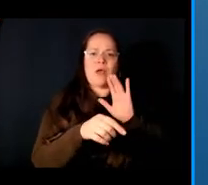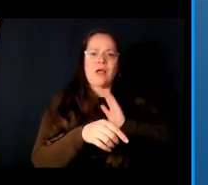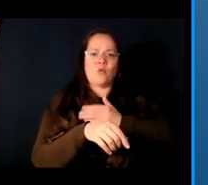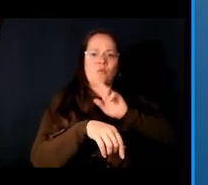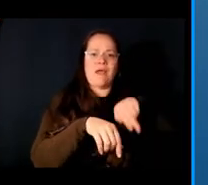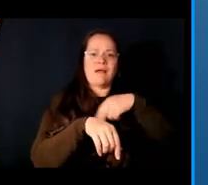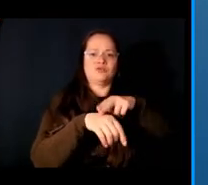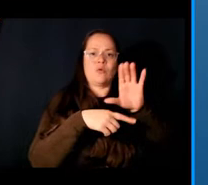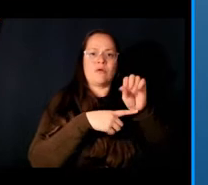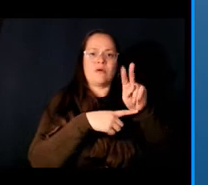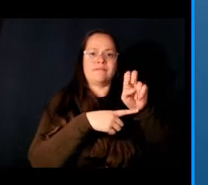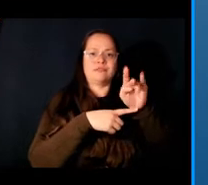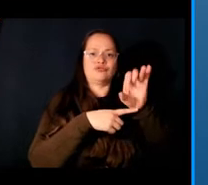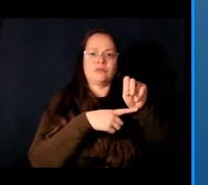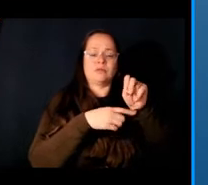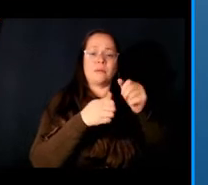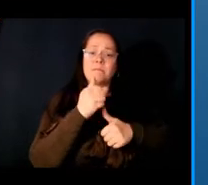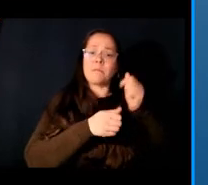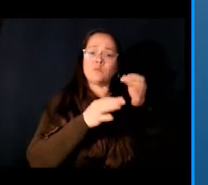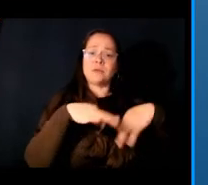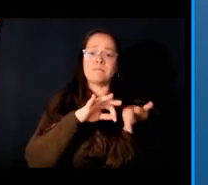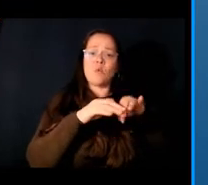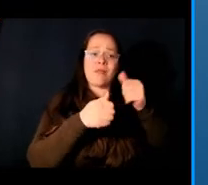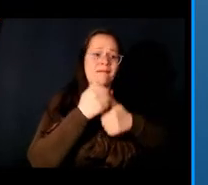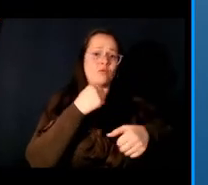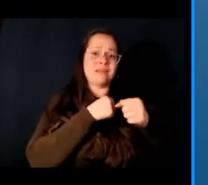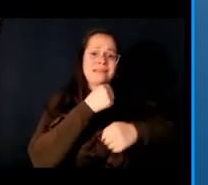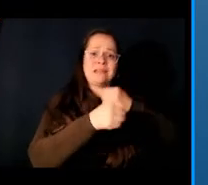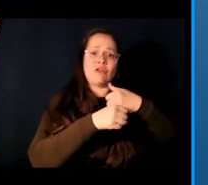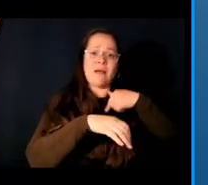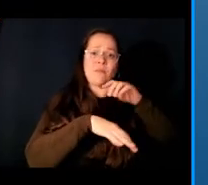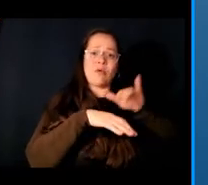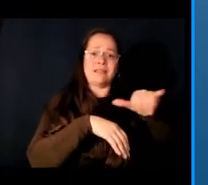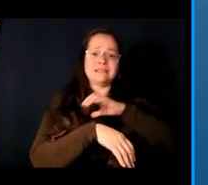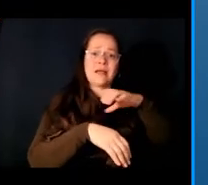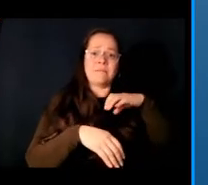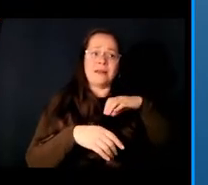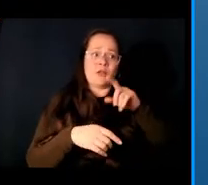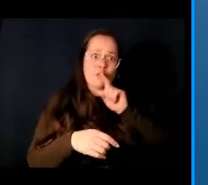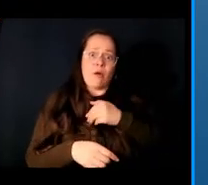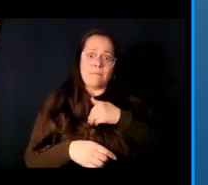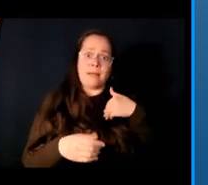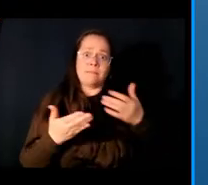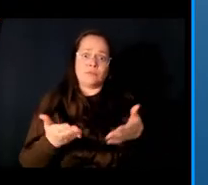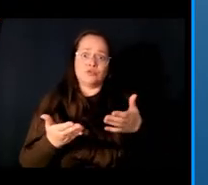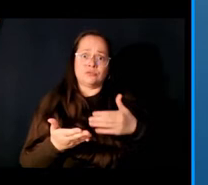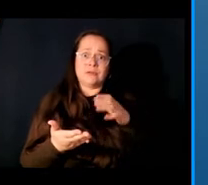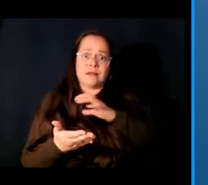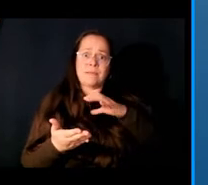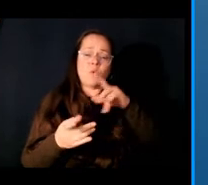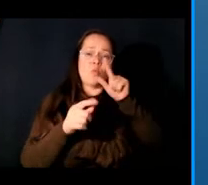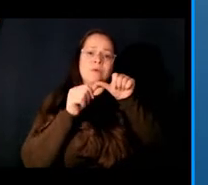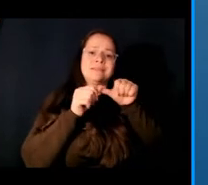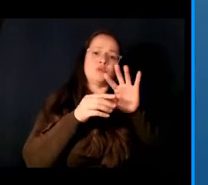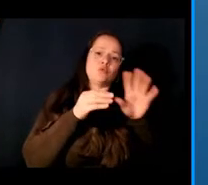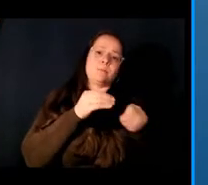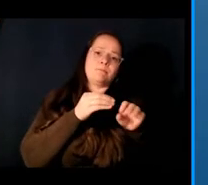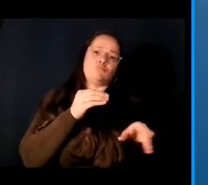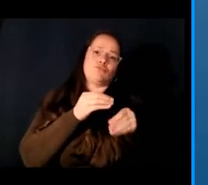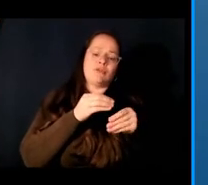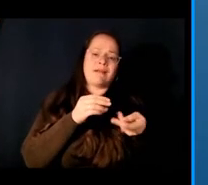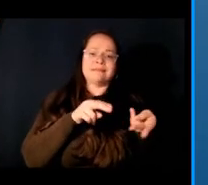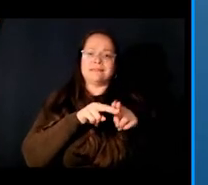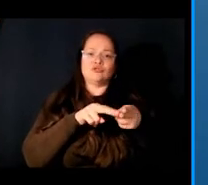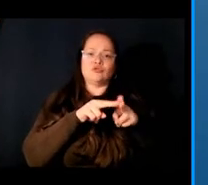most importantly each year that I've been on this committee there are members on this committee who continue to put additional burdens on